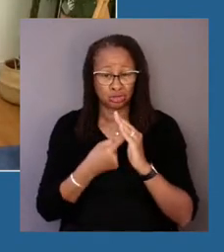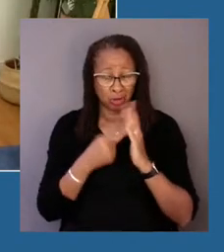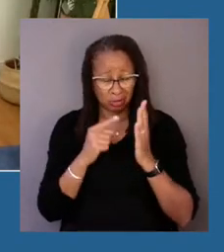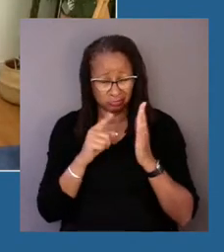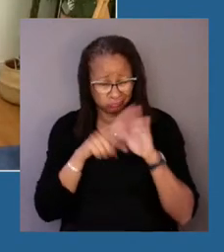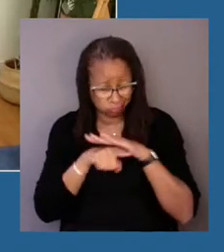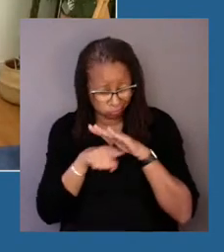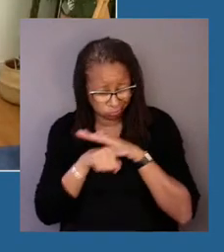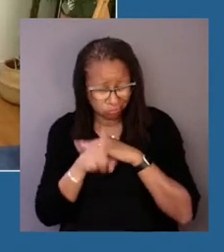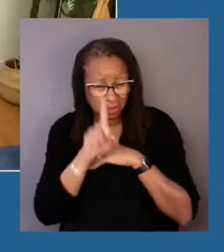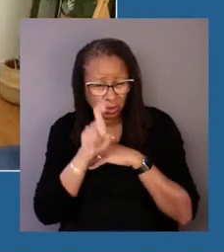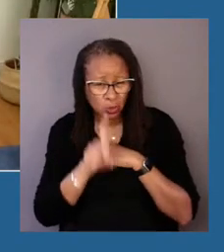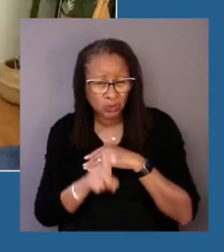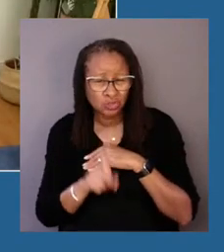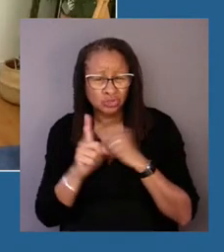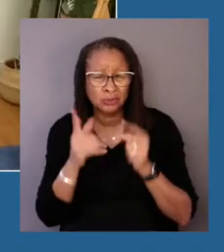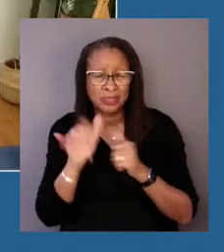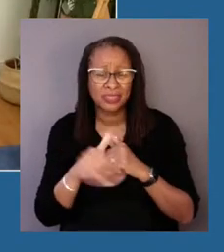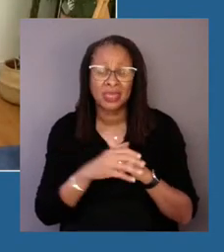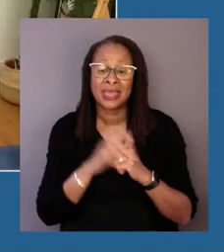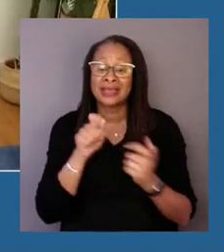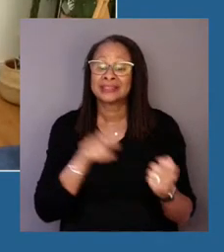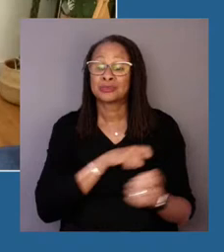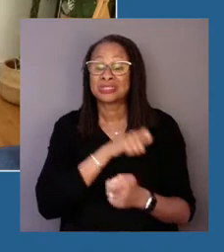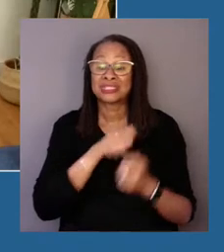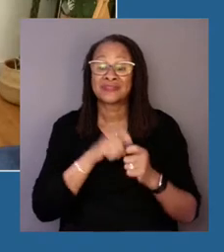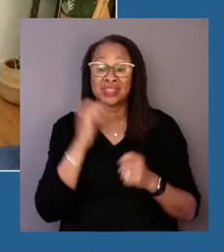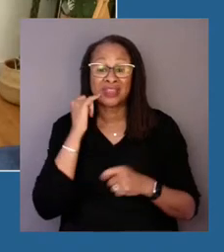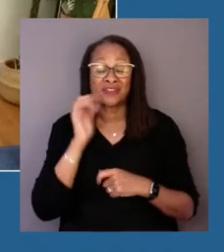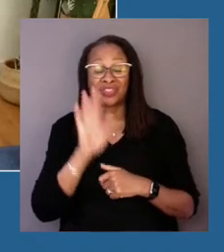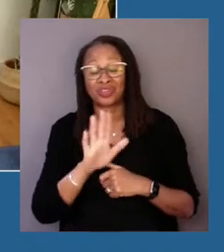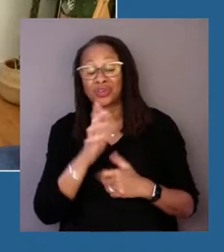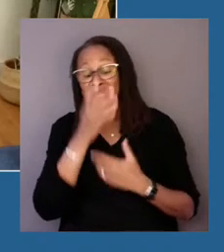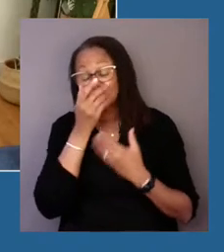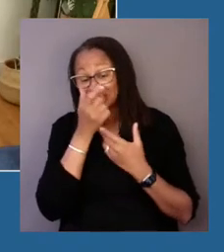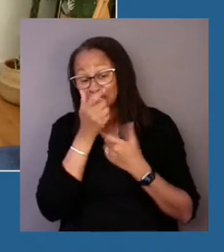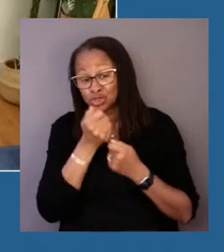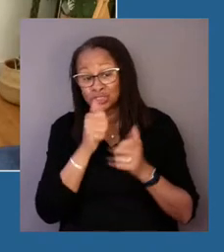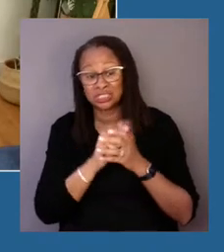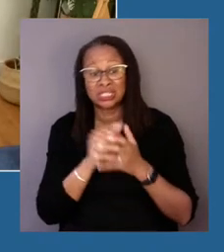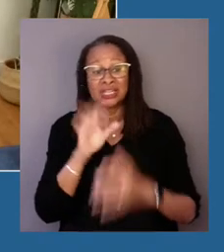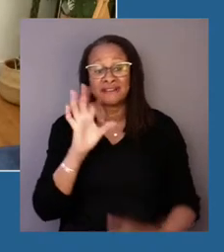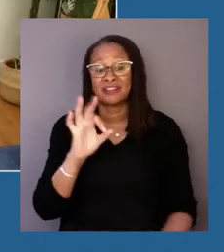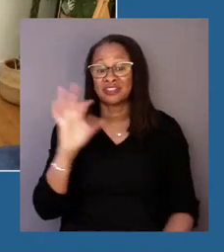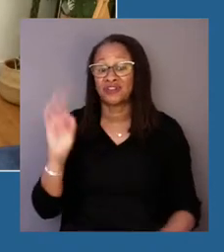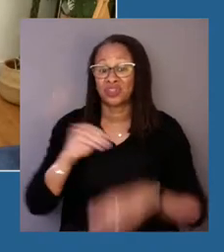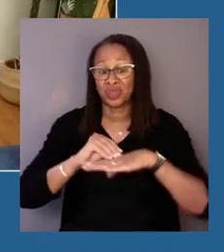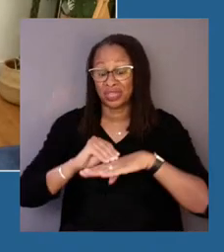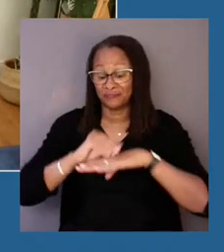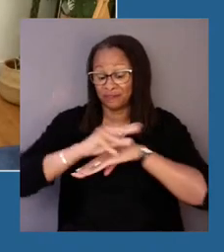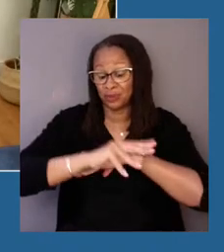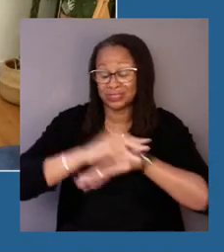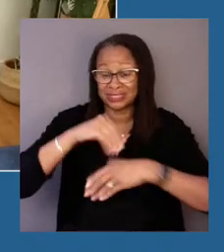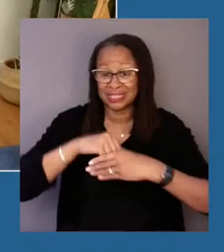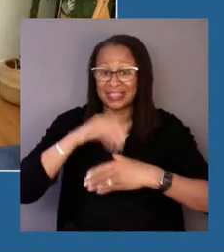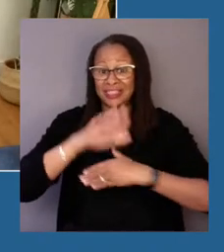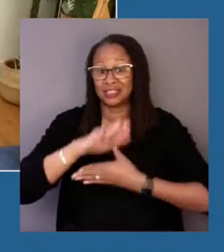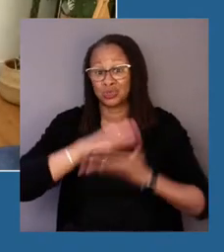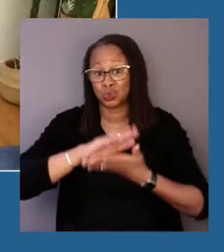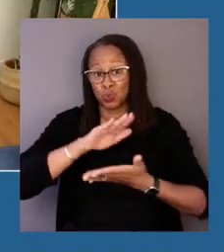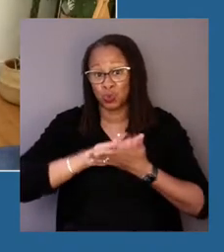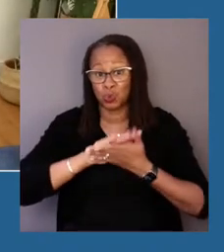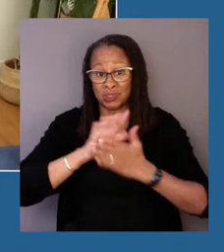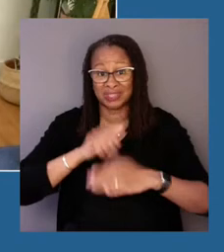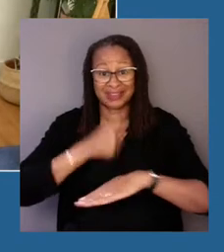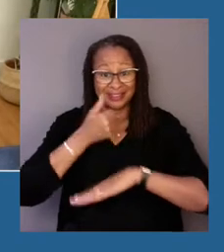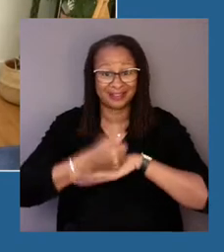then especially if they are interested in fossil fuel influence in the school setting,